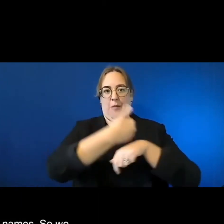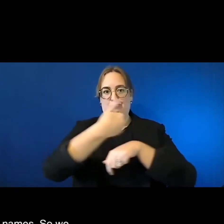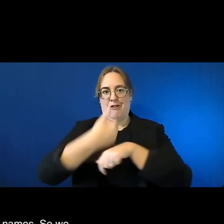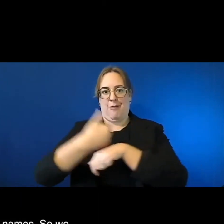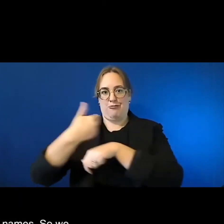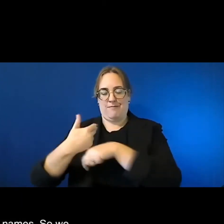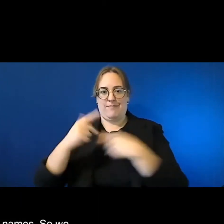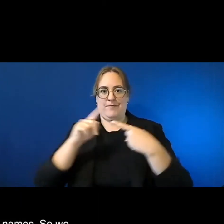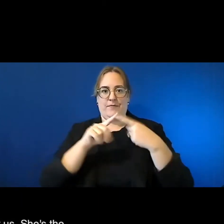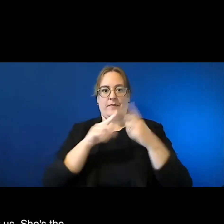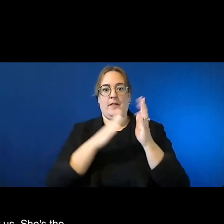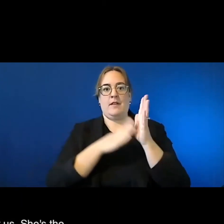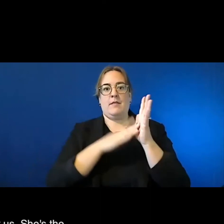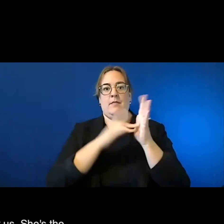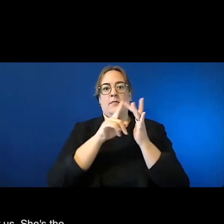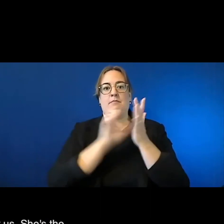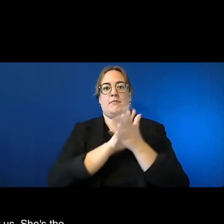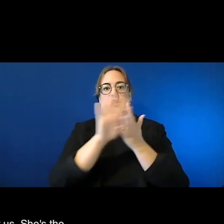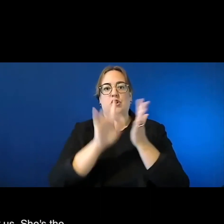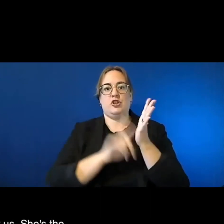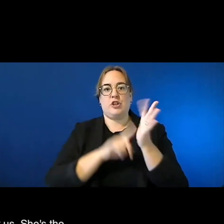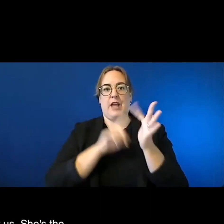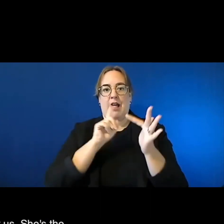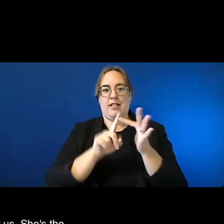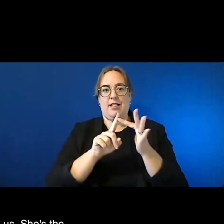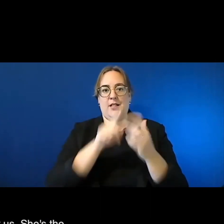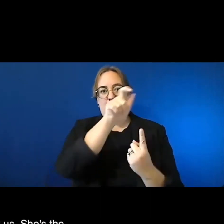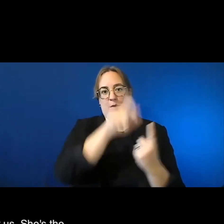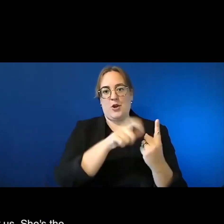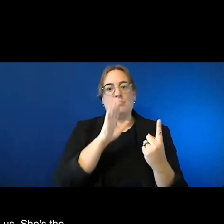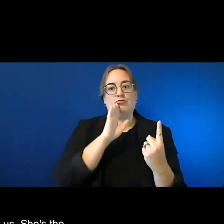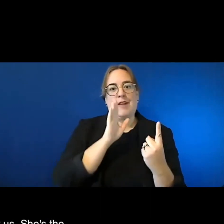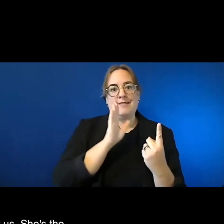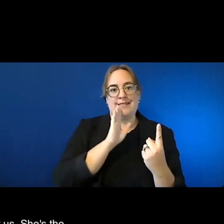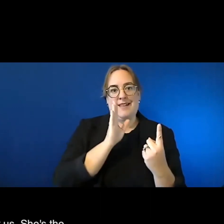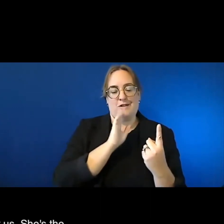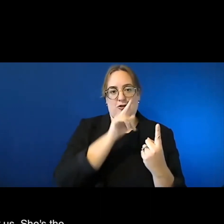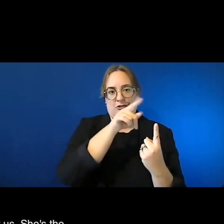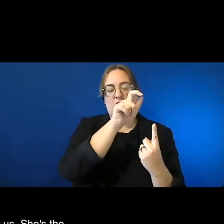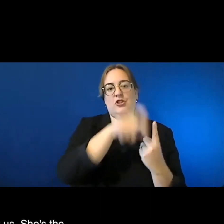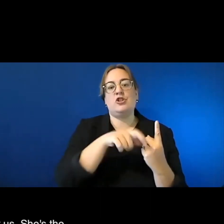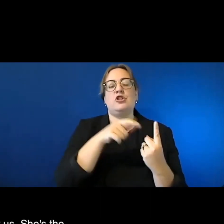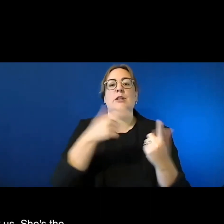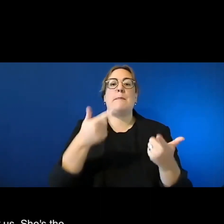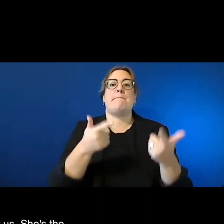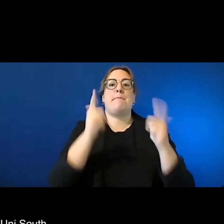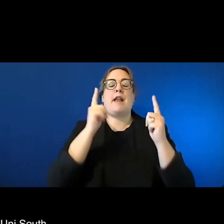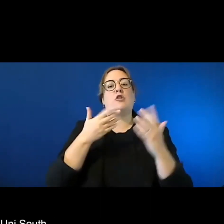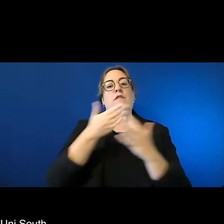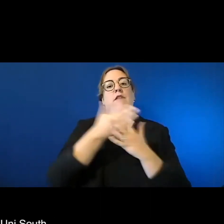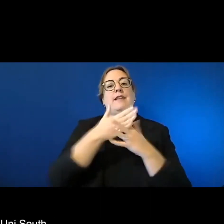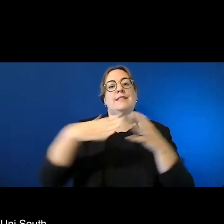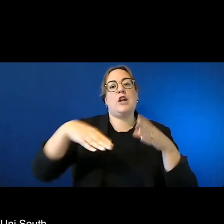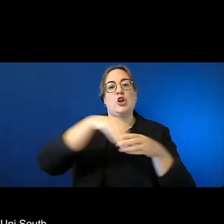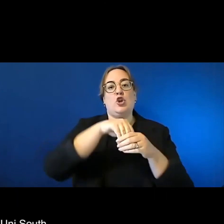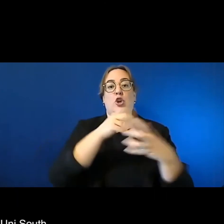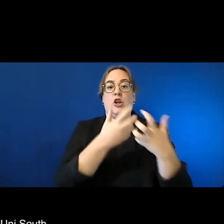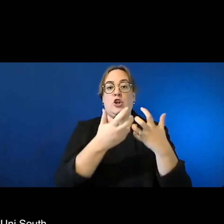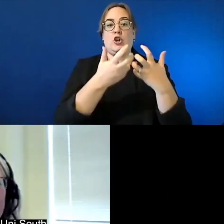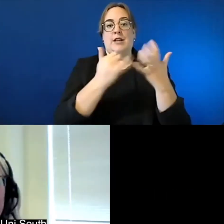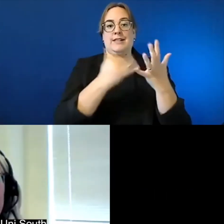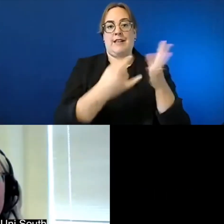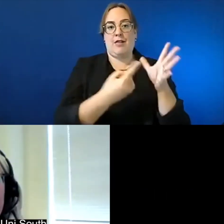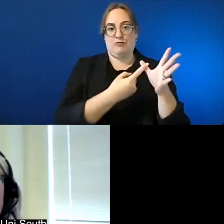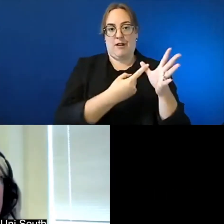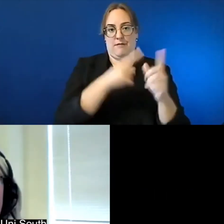we have Michelle, who provided the presentation for us. She's the Manager of Access and Inclusion at Uni South Australia. We